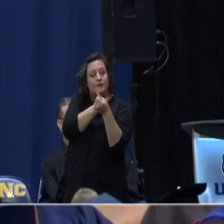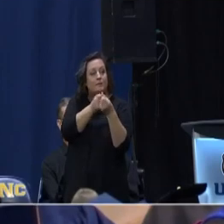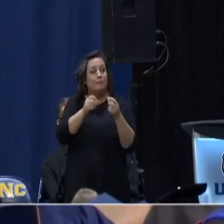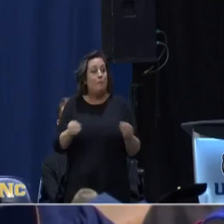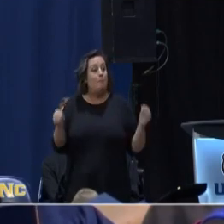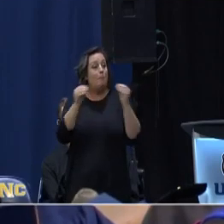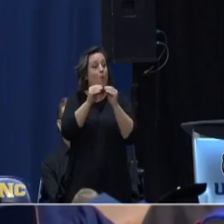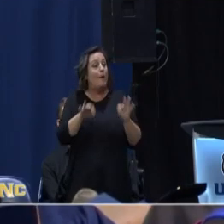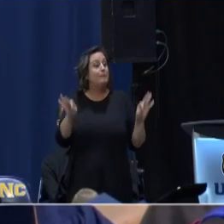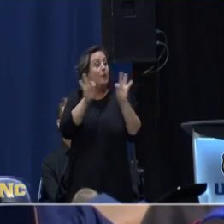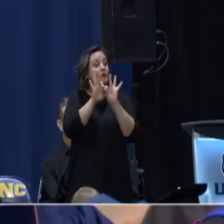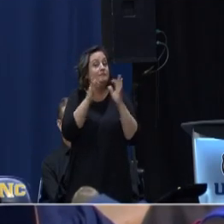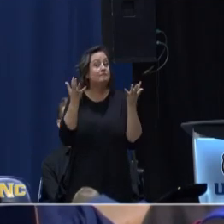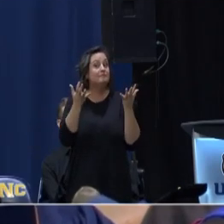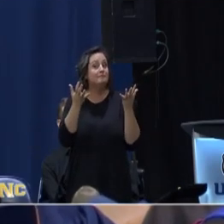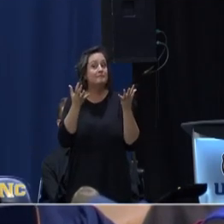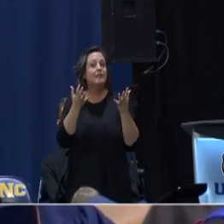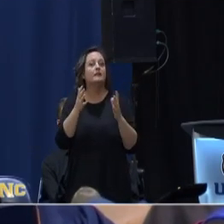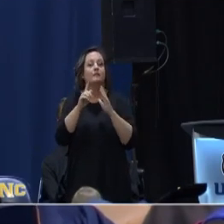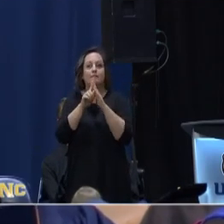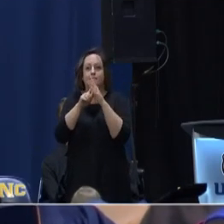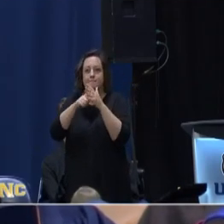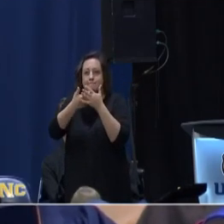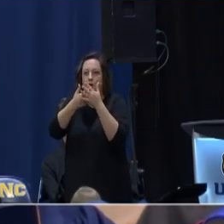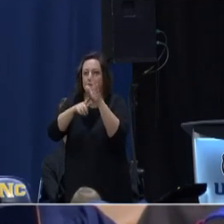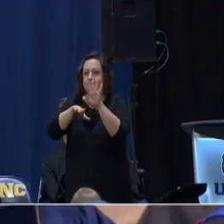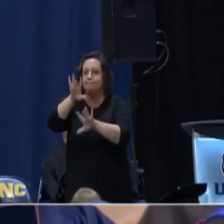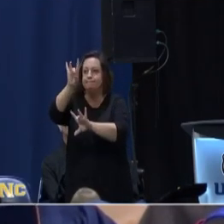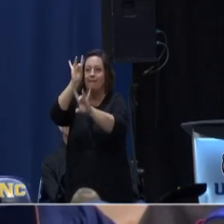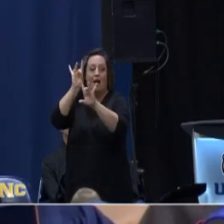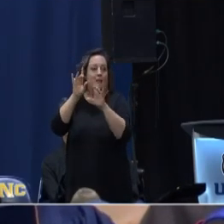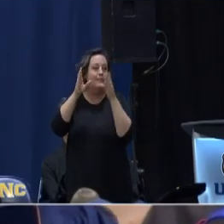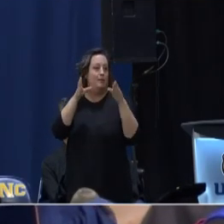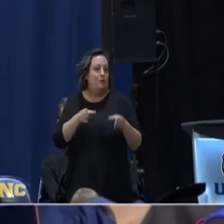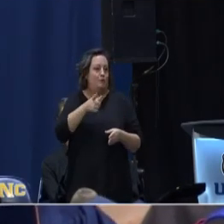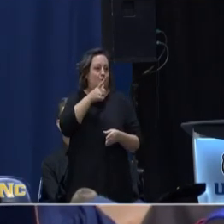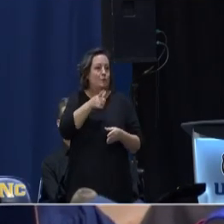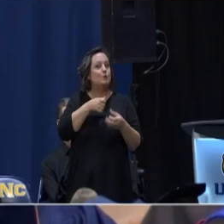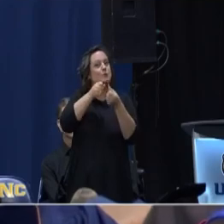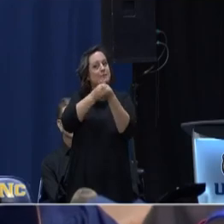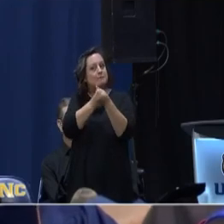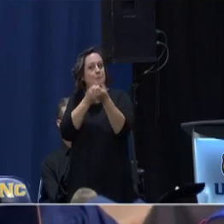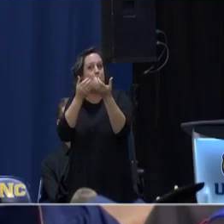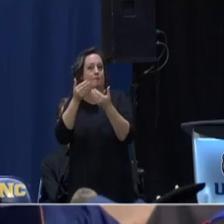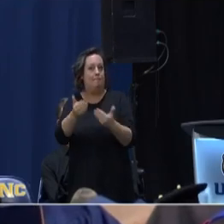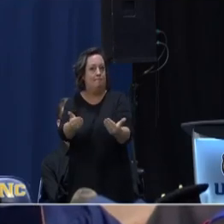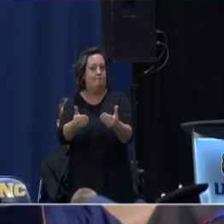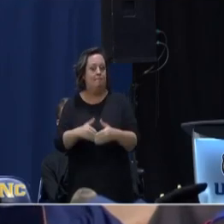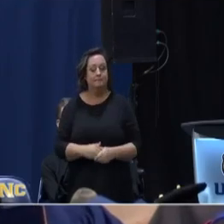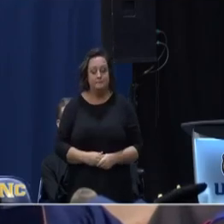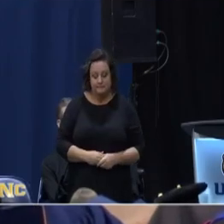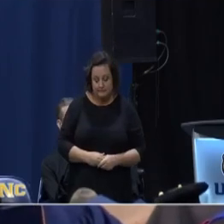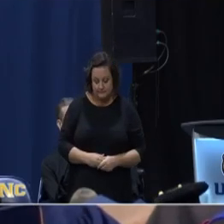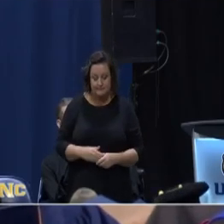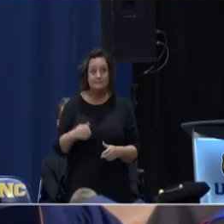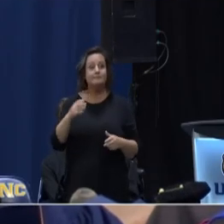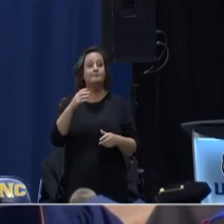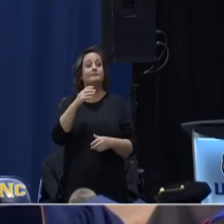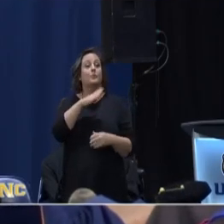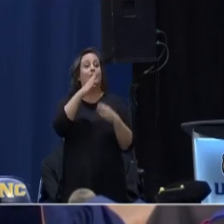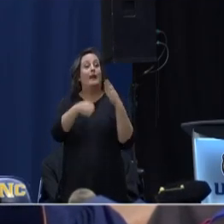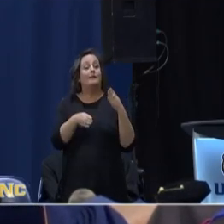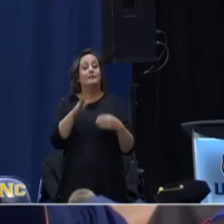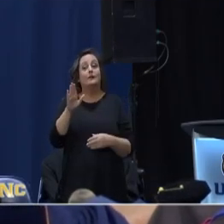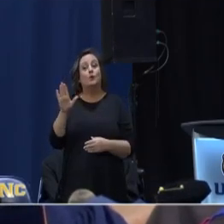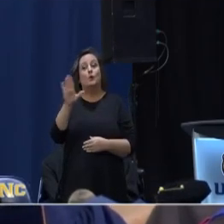those who need you. Dan Zadra ends his message the same way I will tonight. Here's to your heart,